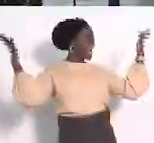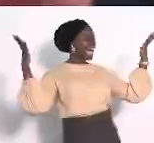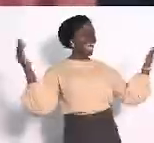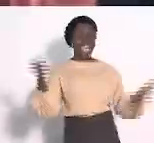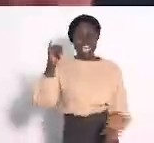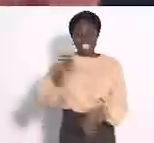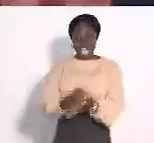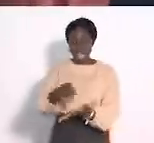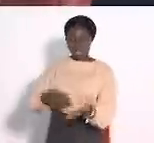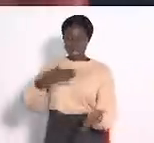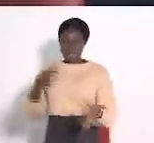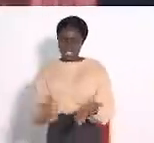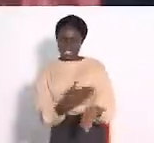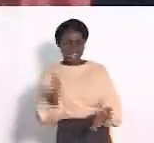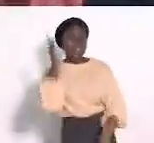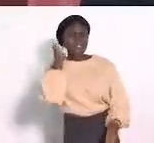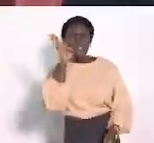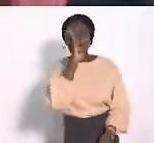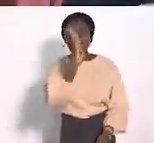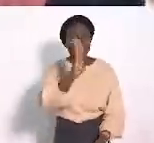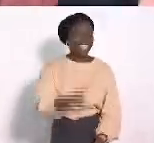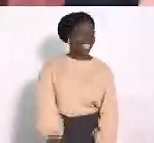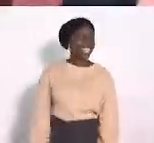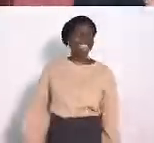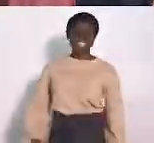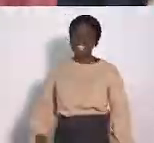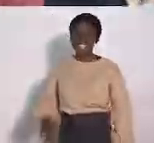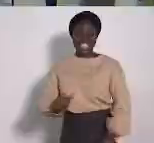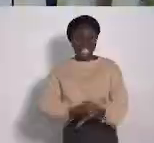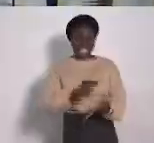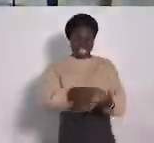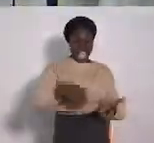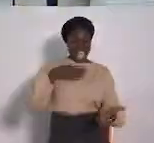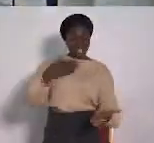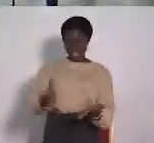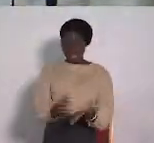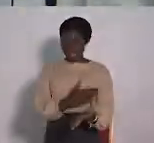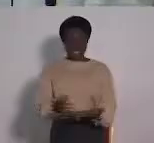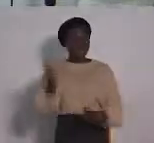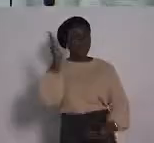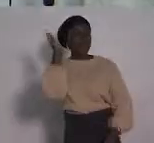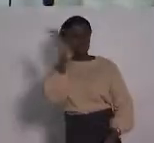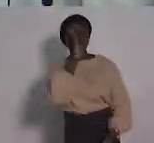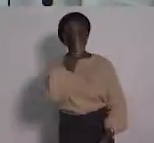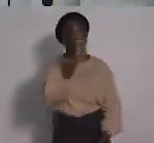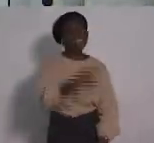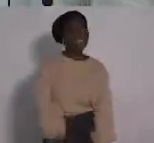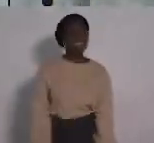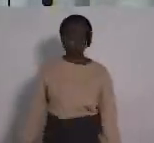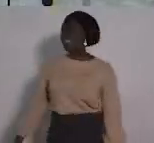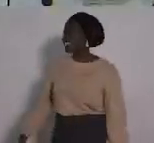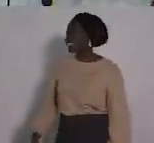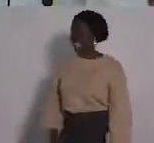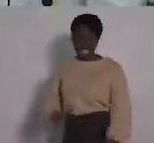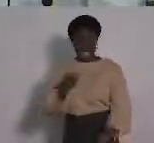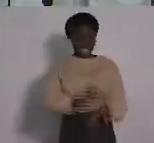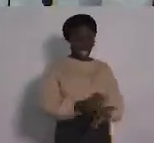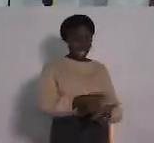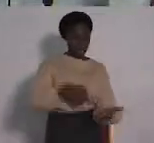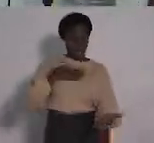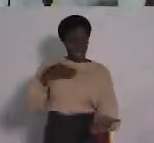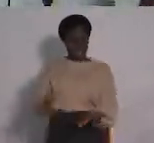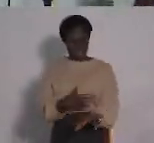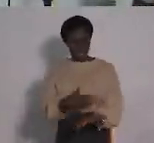alléluia that's what my song will be somebody that's what my song will be